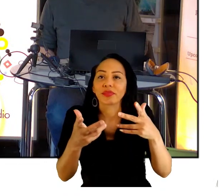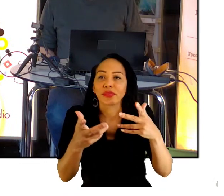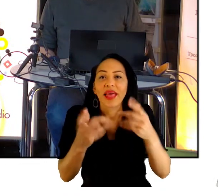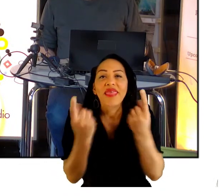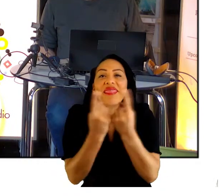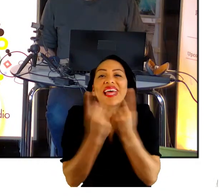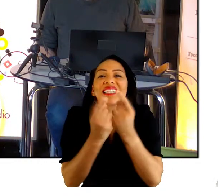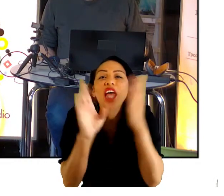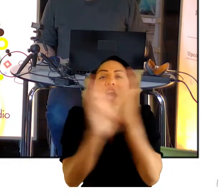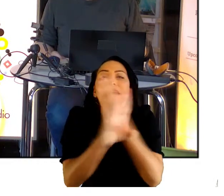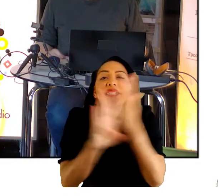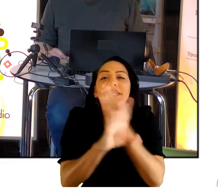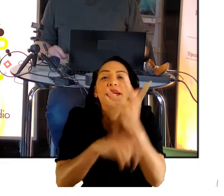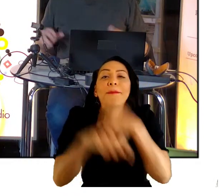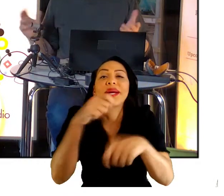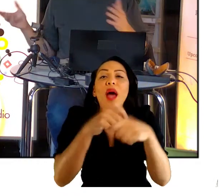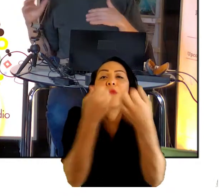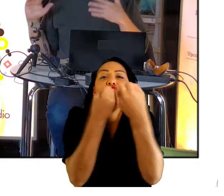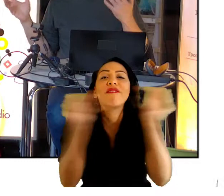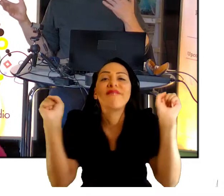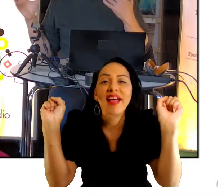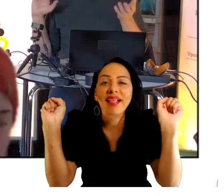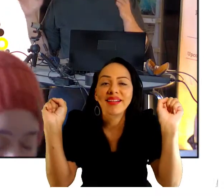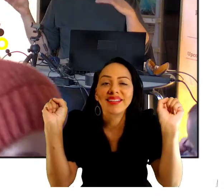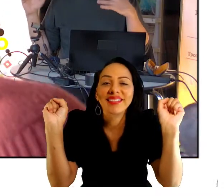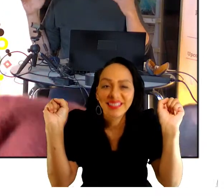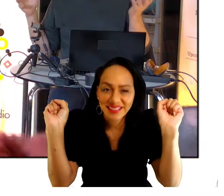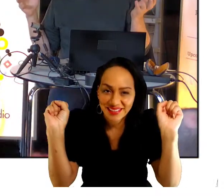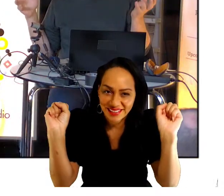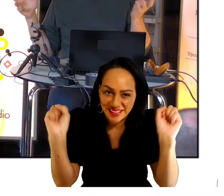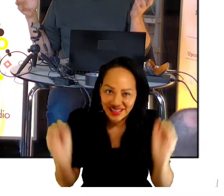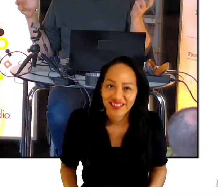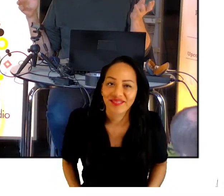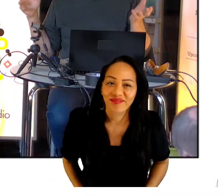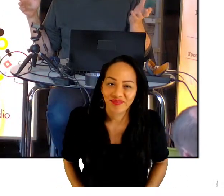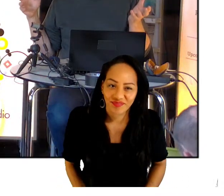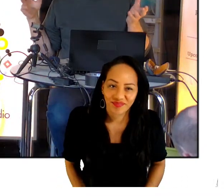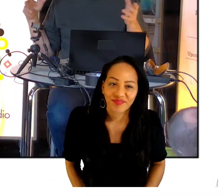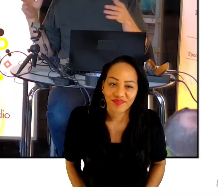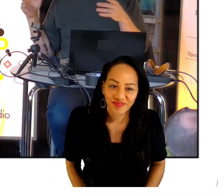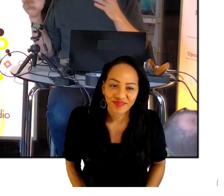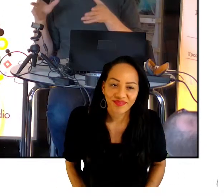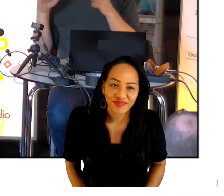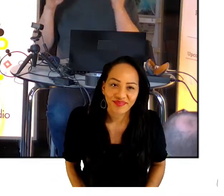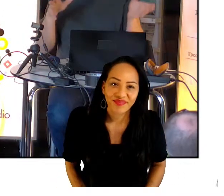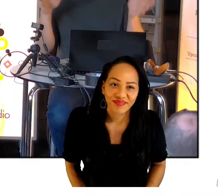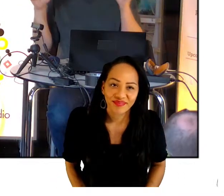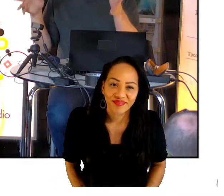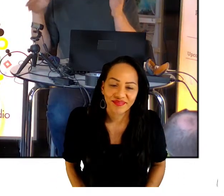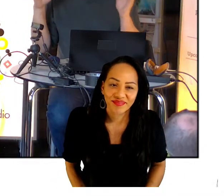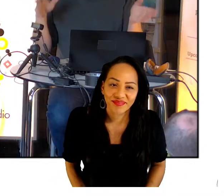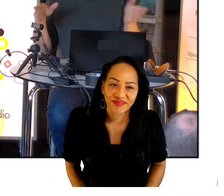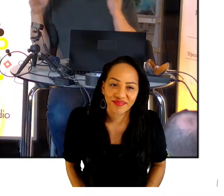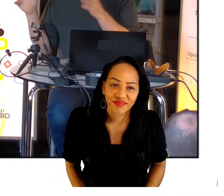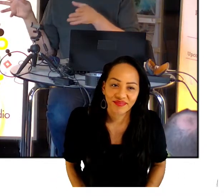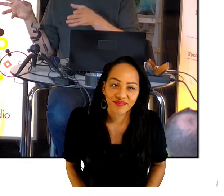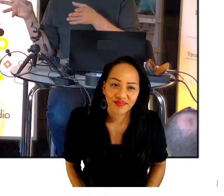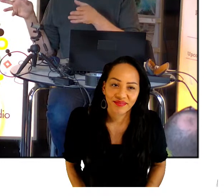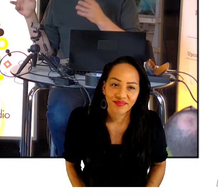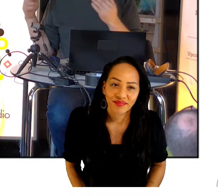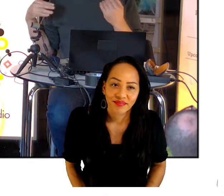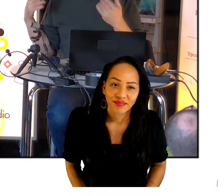one of the things which we talk about the way that we create stuff, as well as we're talking about, so I'm making propositions,